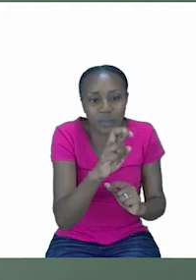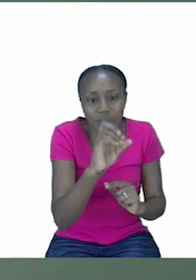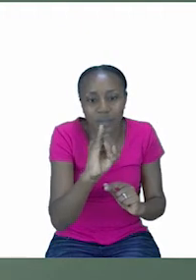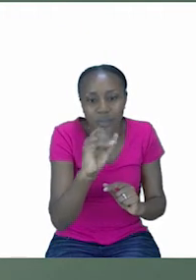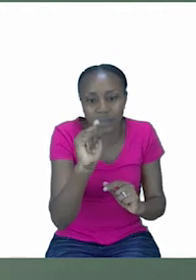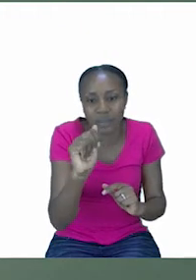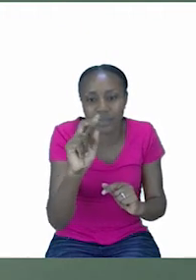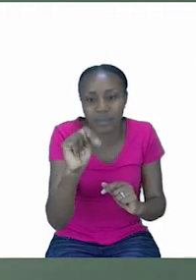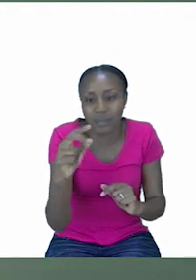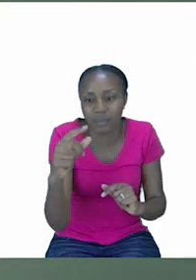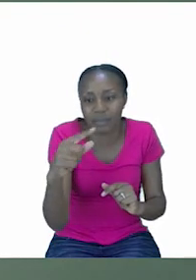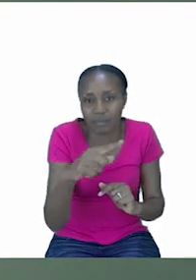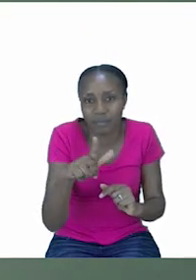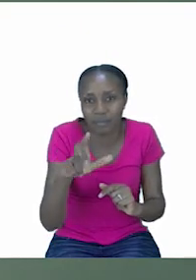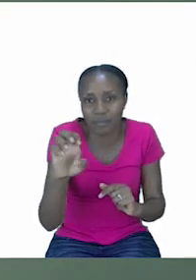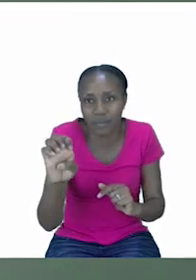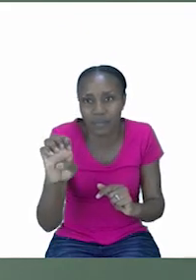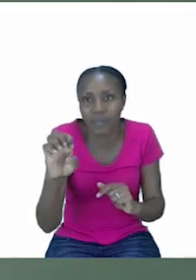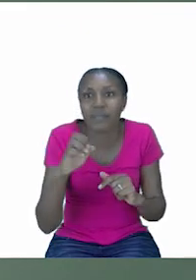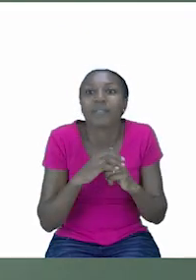triangle. Well done.